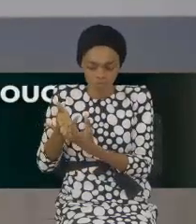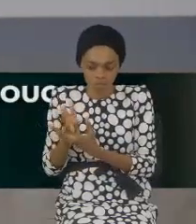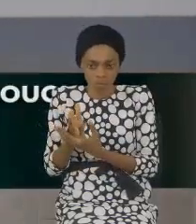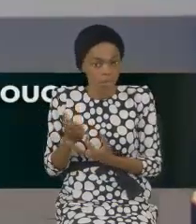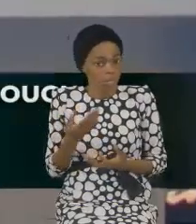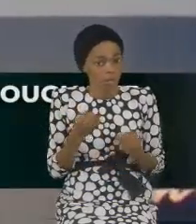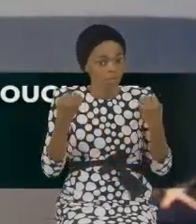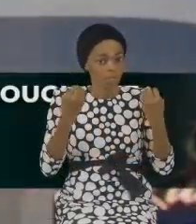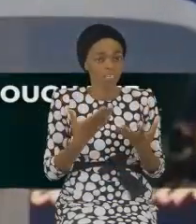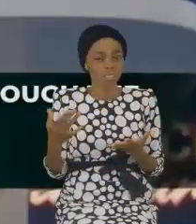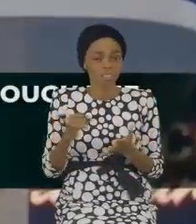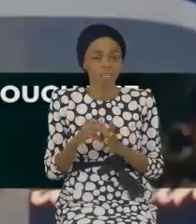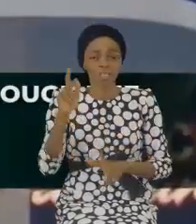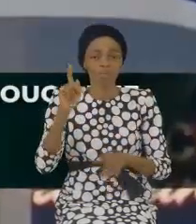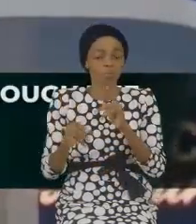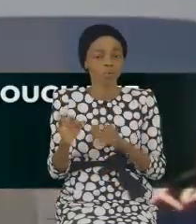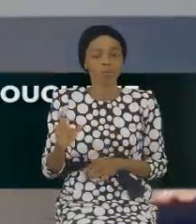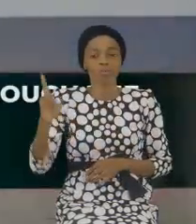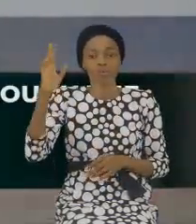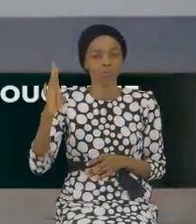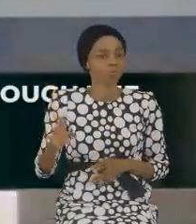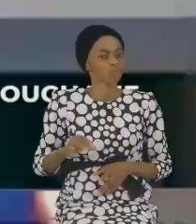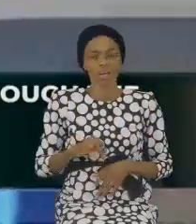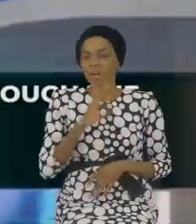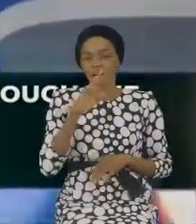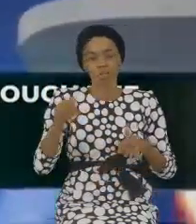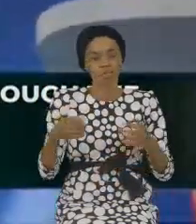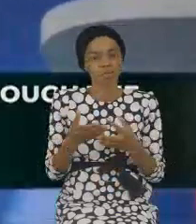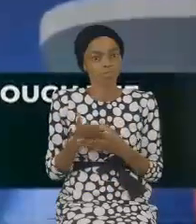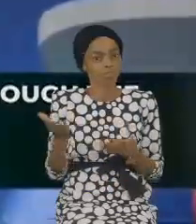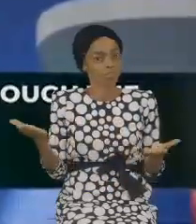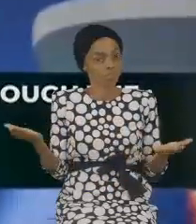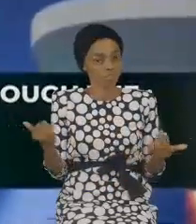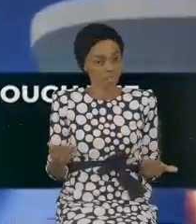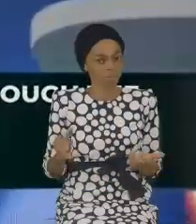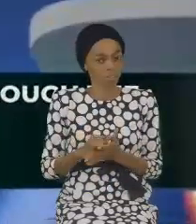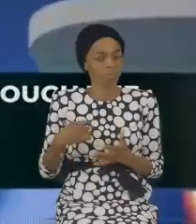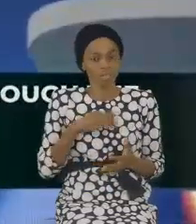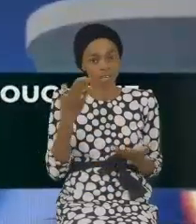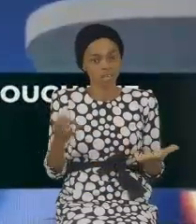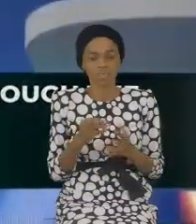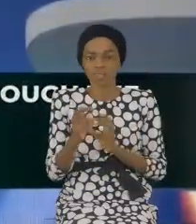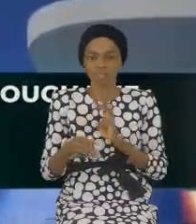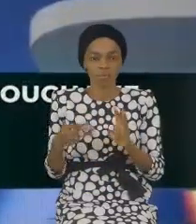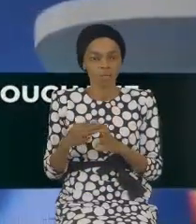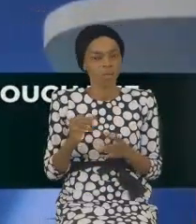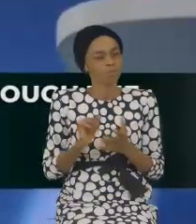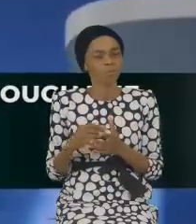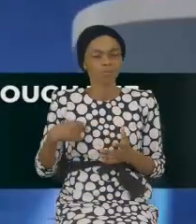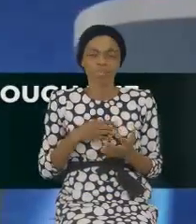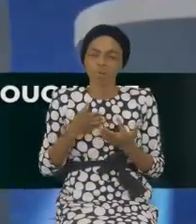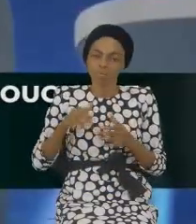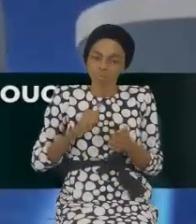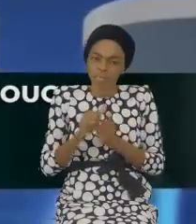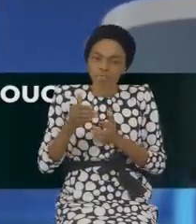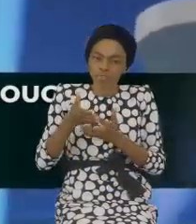that, you know, the people of God will still pass through while we're here in the world. But we're passing through. We're passing